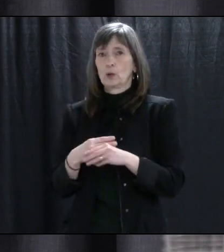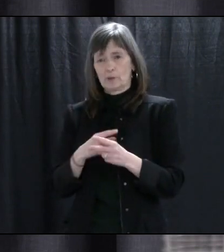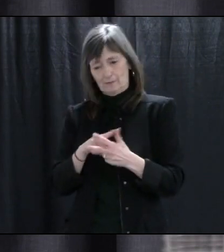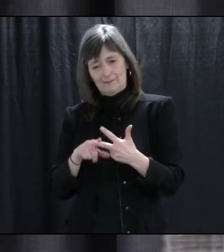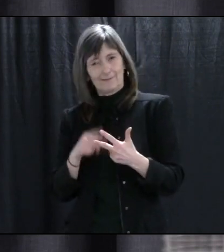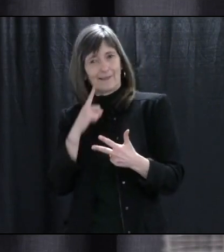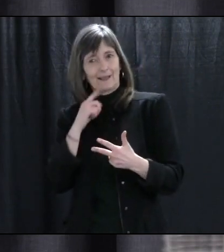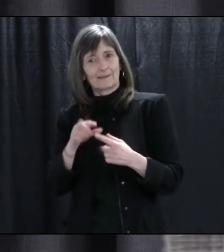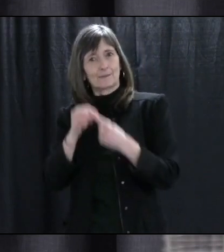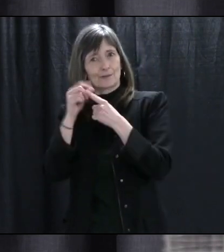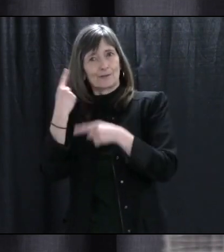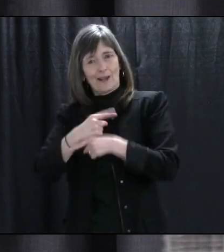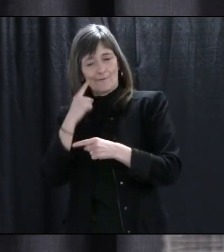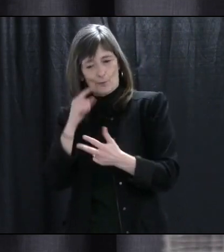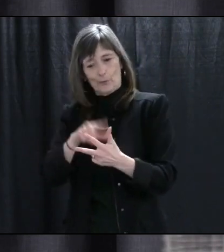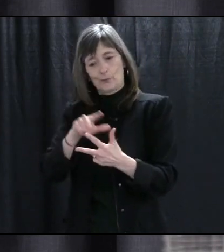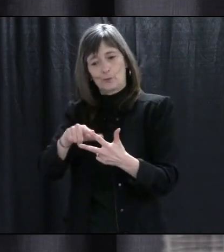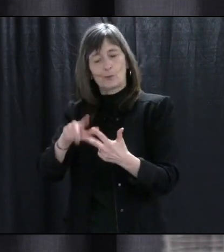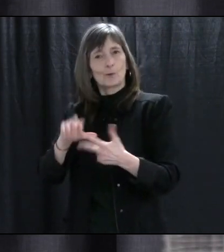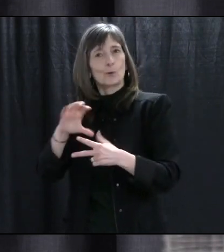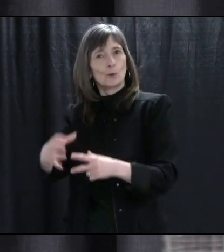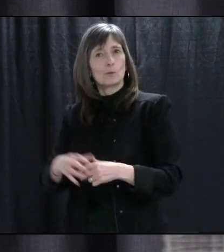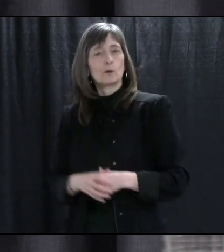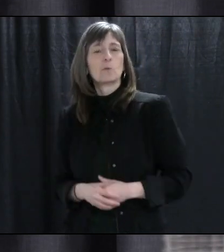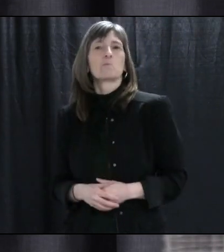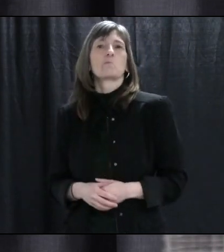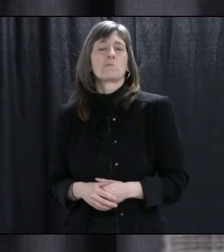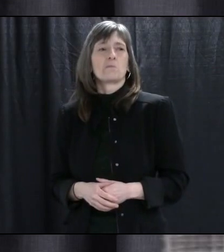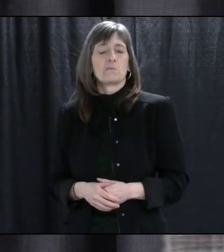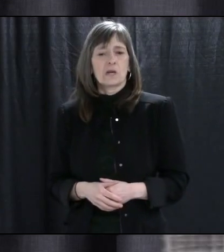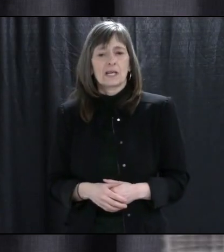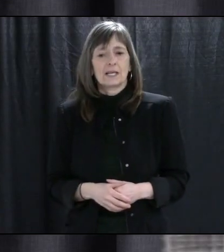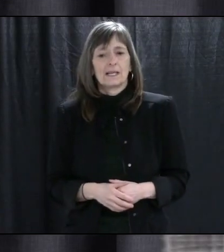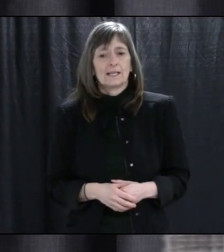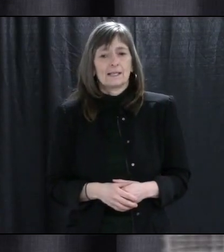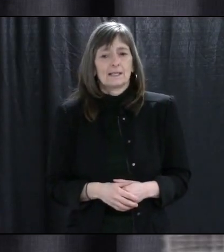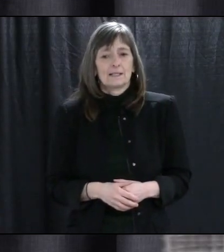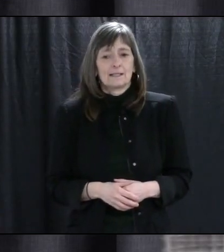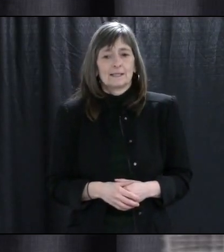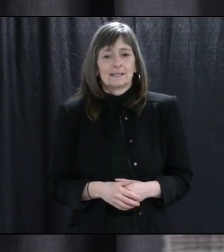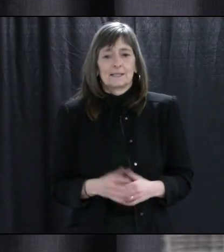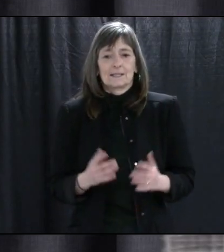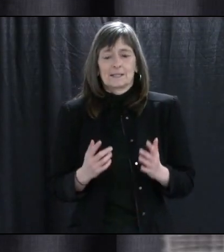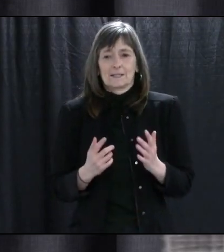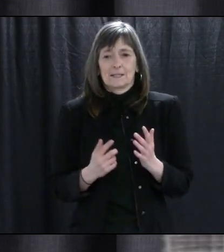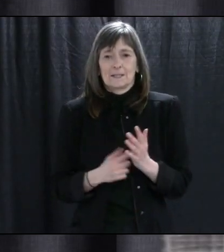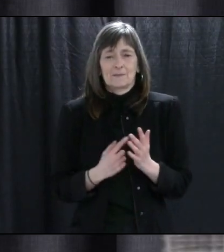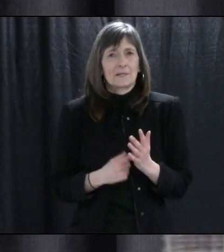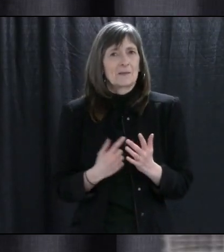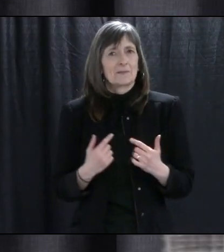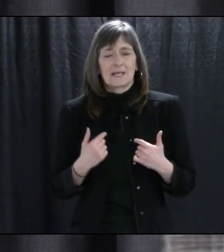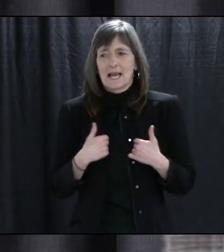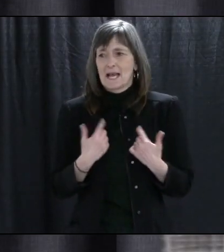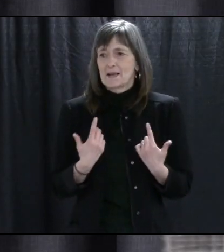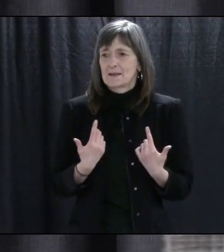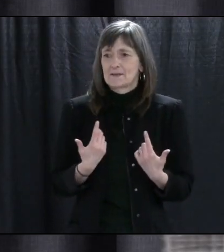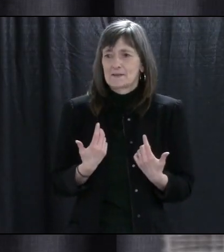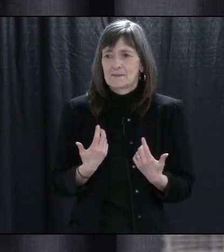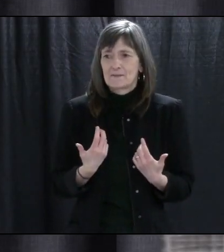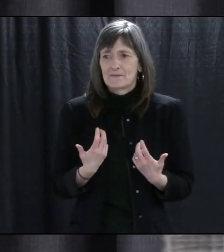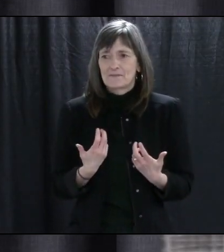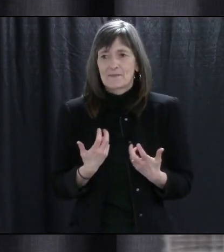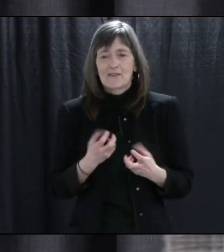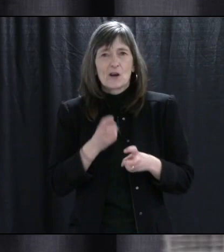is difficult where I sit sometimes to be able to tell everyone of the shopping list almost of trades